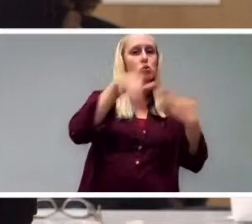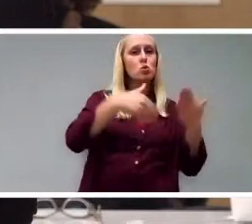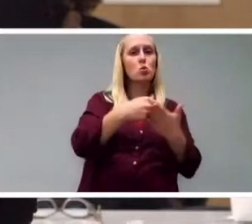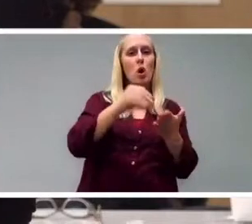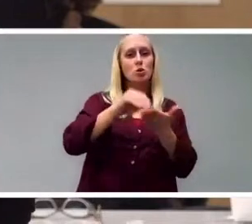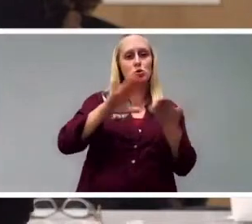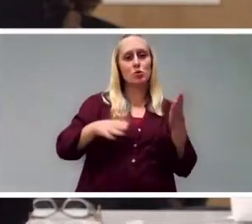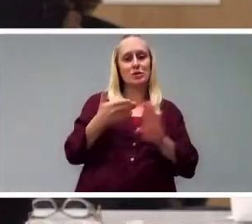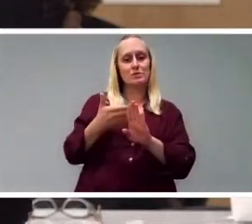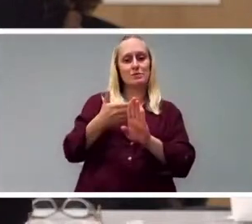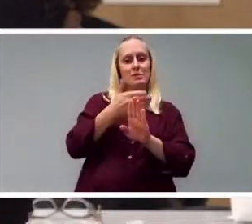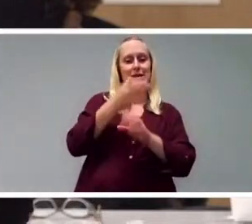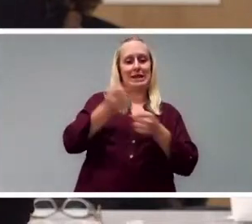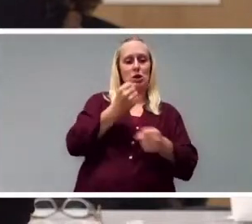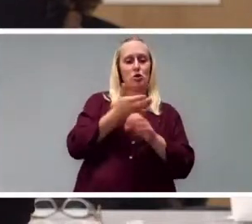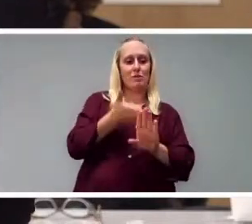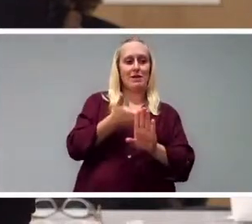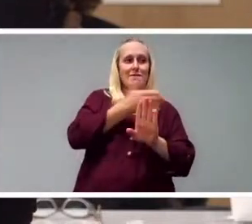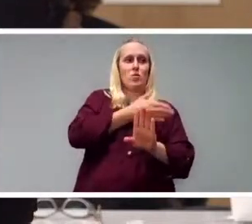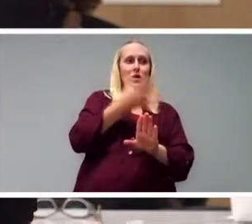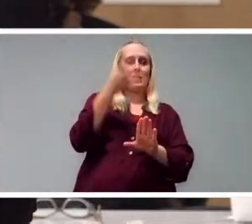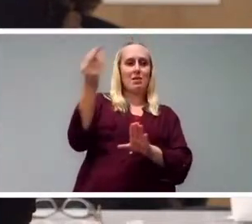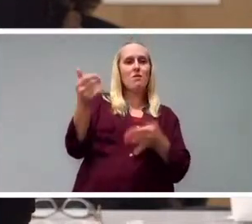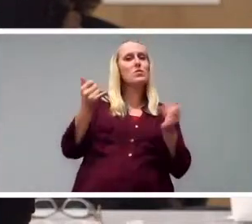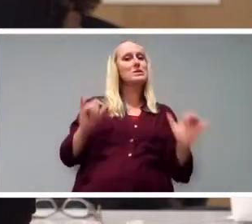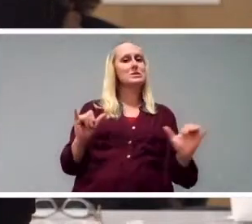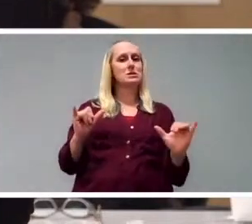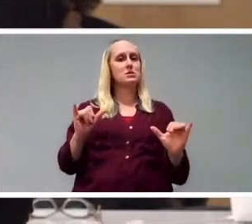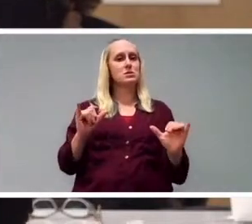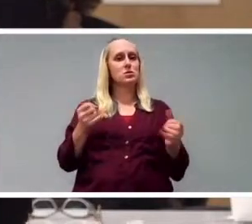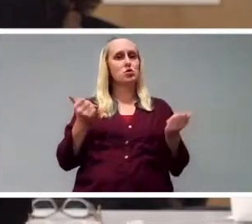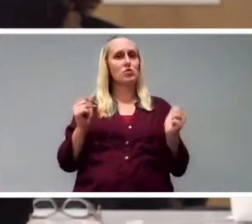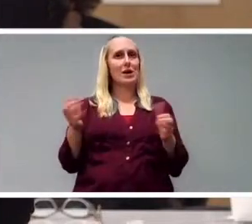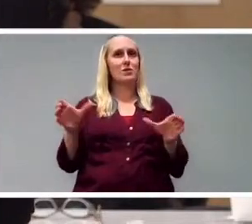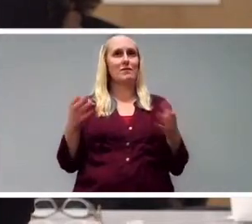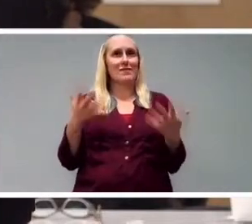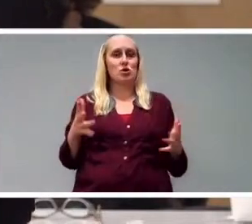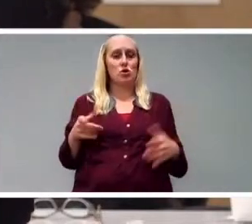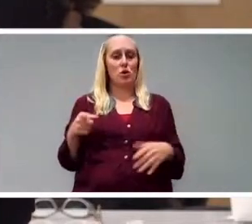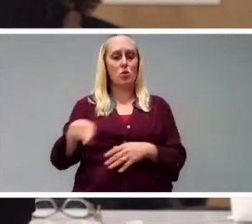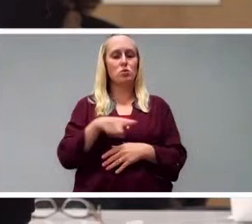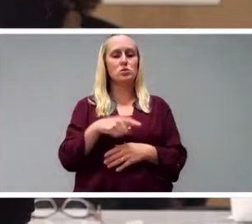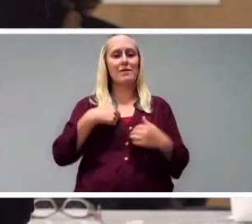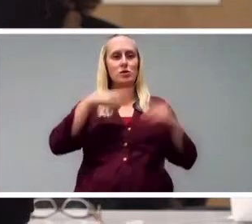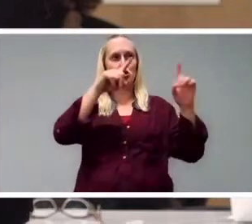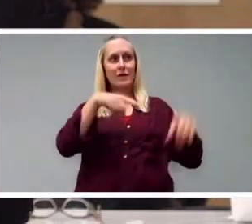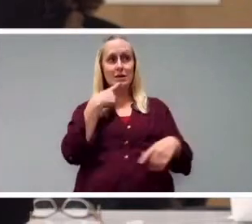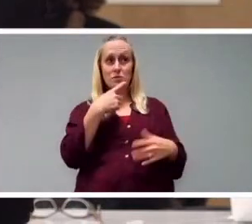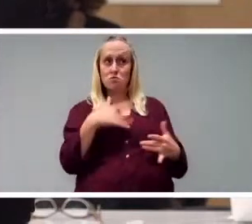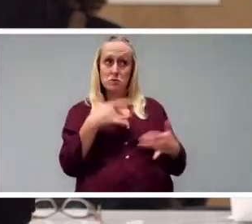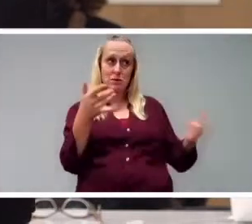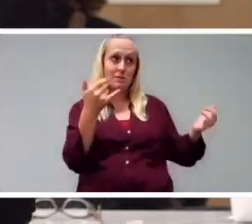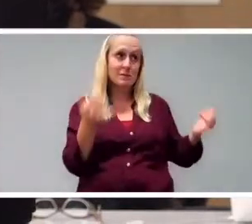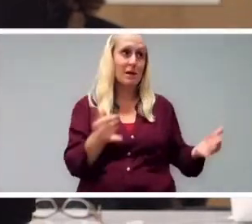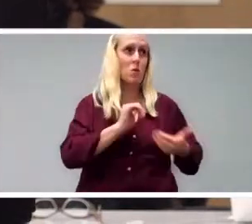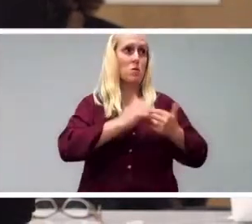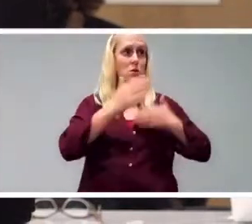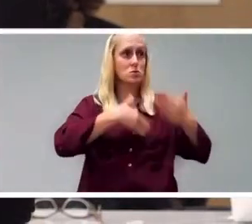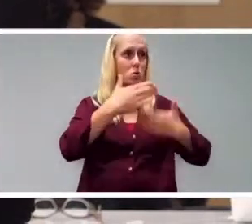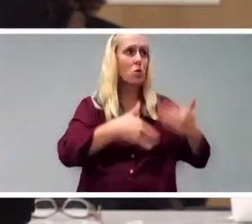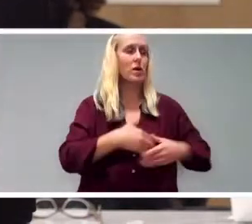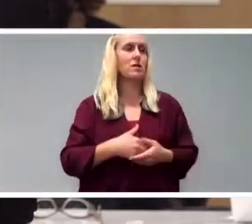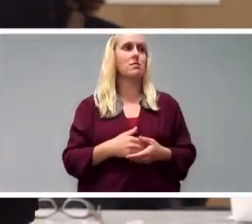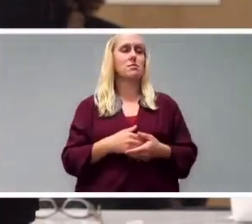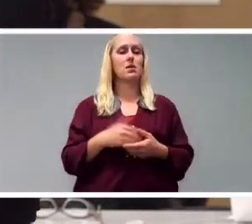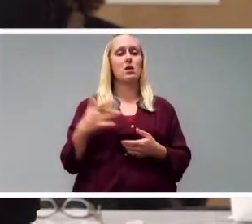before. So we're in the middle of doing those even right now, we have a survey and we say, what are you doing now? How are you doing? And so our students